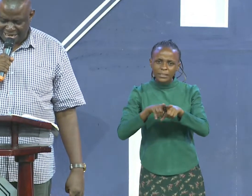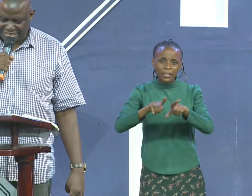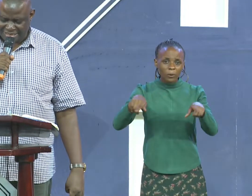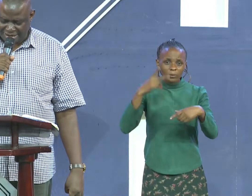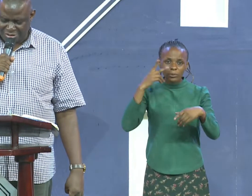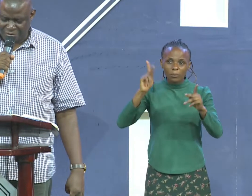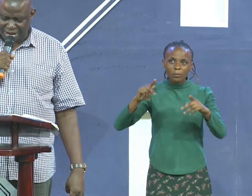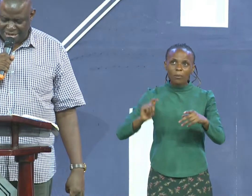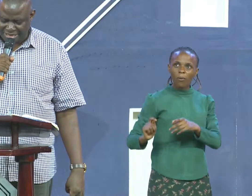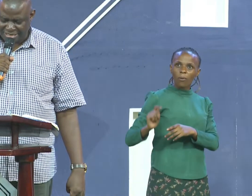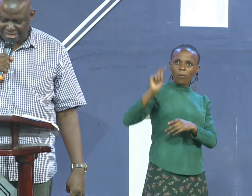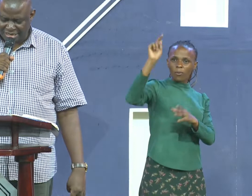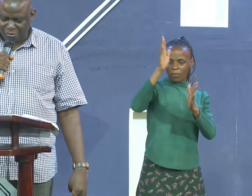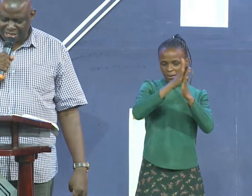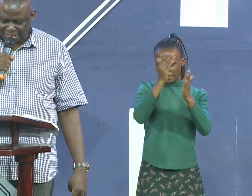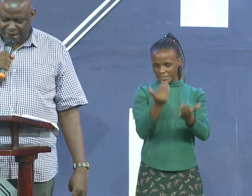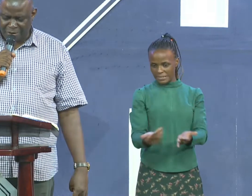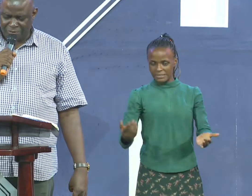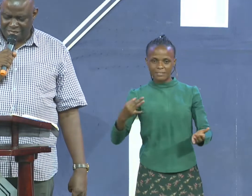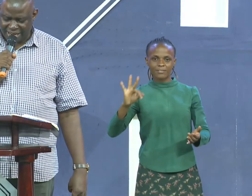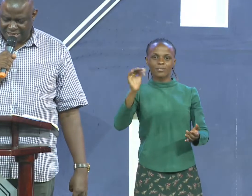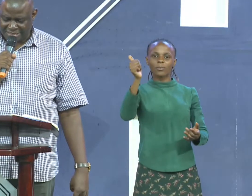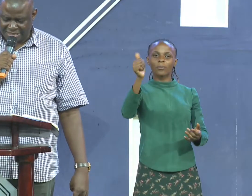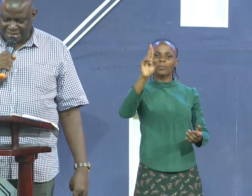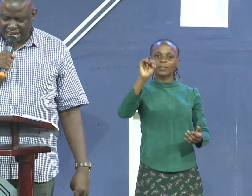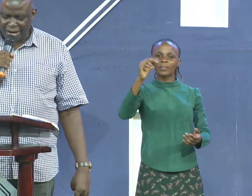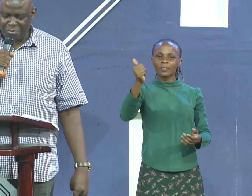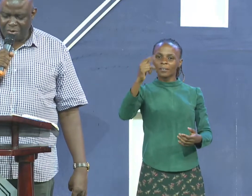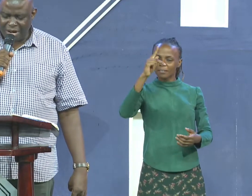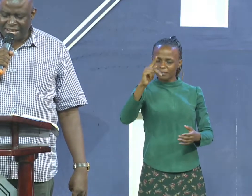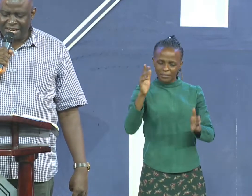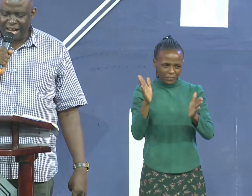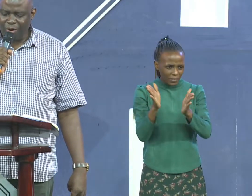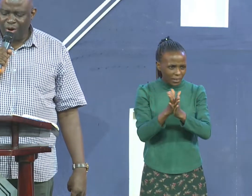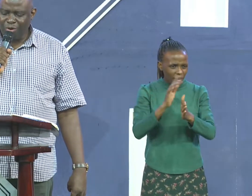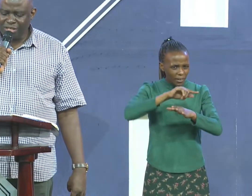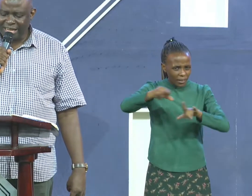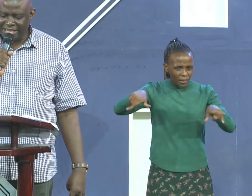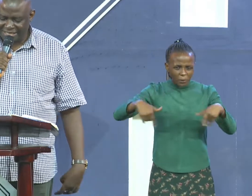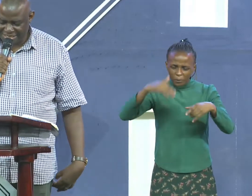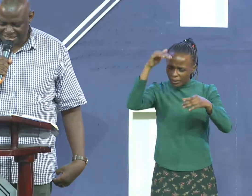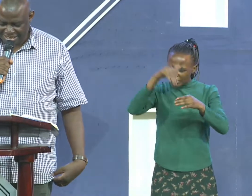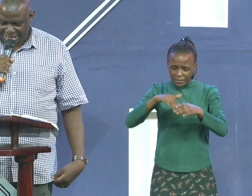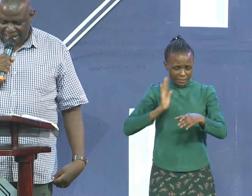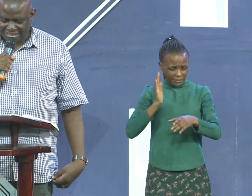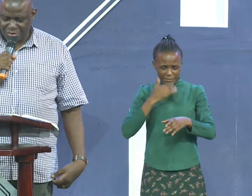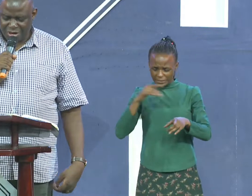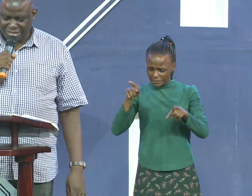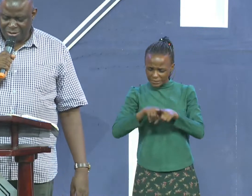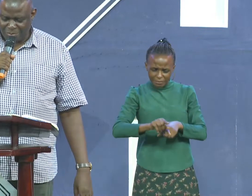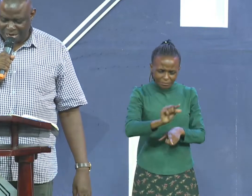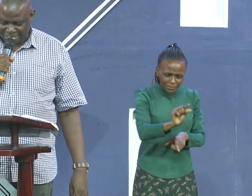giants and the sons of Anak, which come of the giants, and we were in our own sight